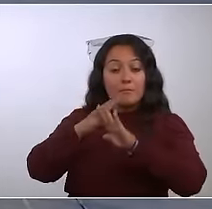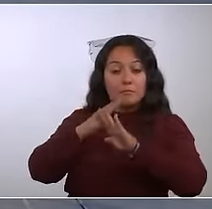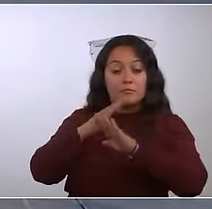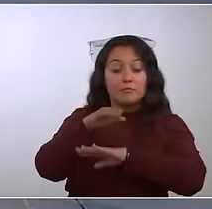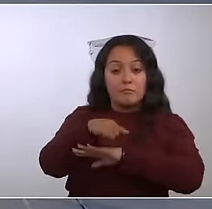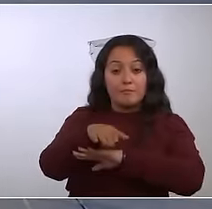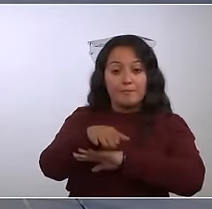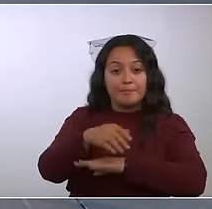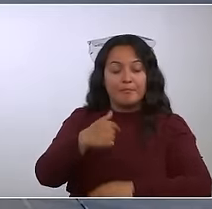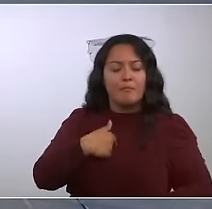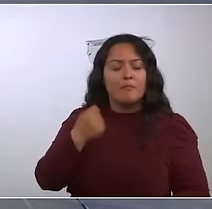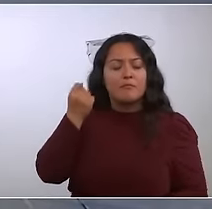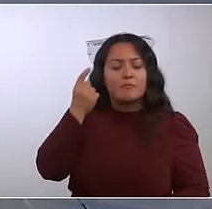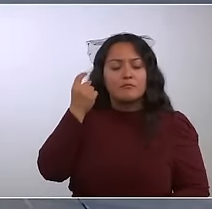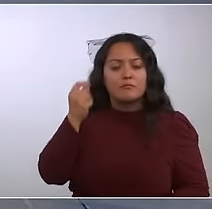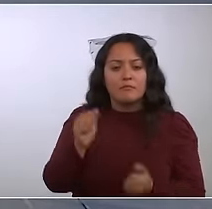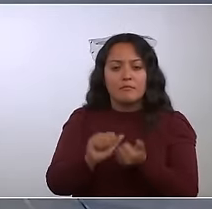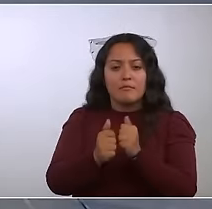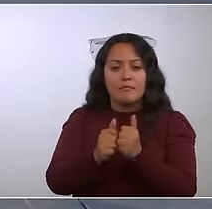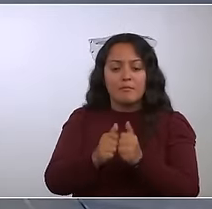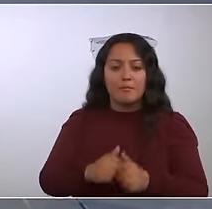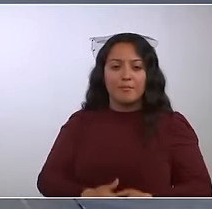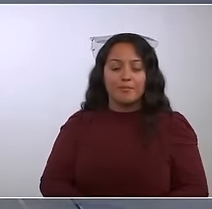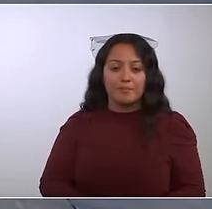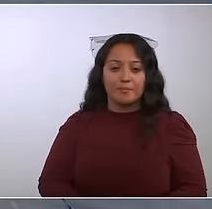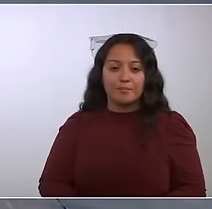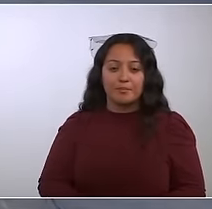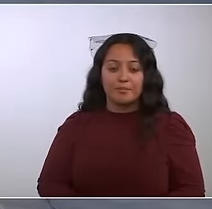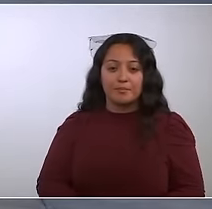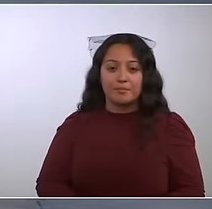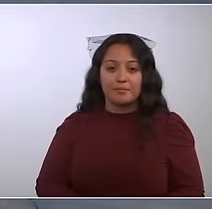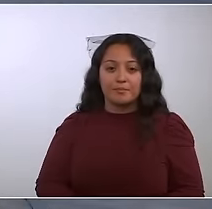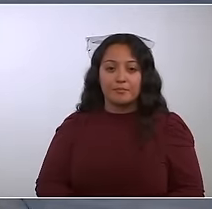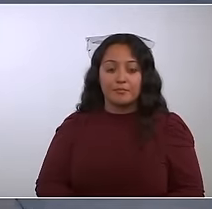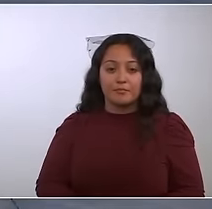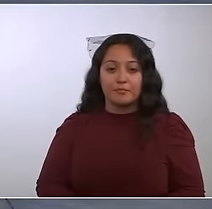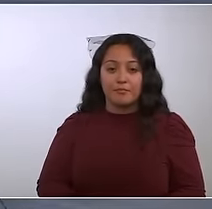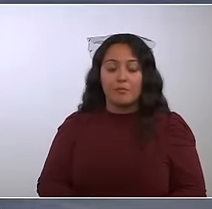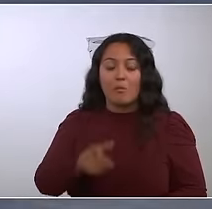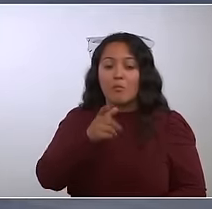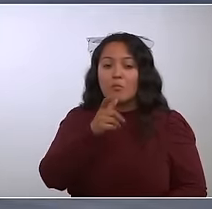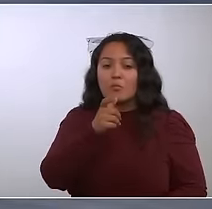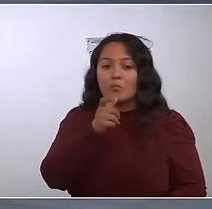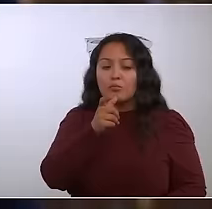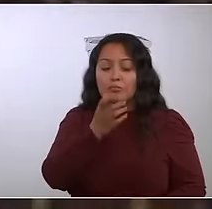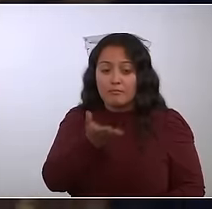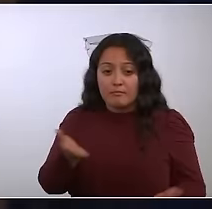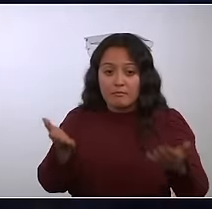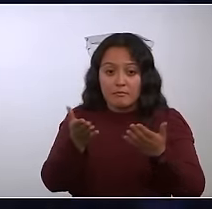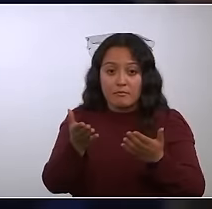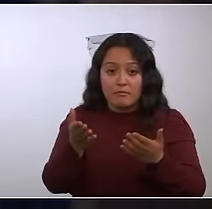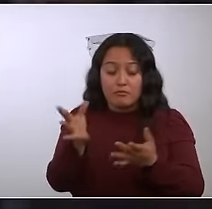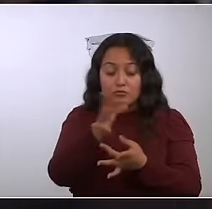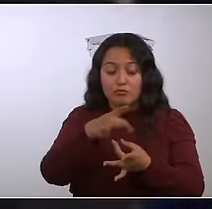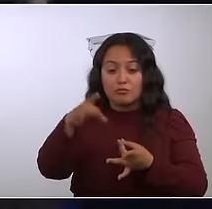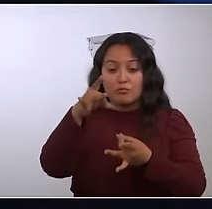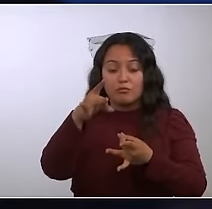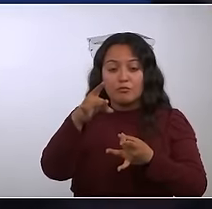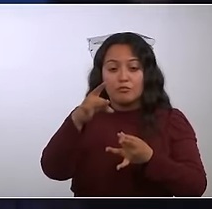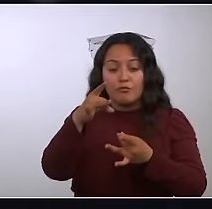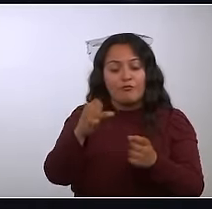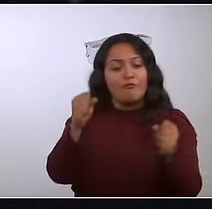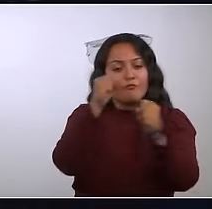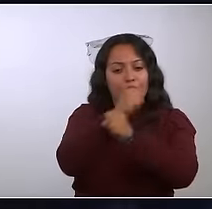I interpret this? ¿Sabes cómo yo interpreto esto? Is there a spiritual warrior in this house? ¿Habrá un guerrero espiritual en